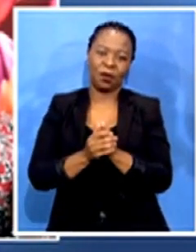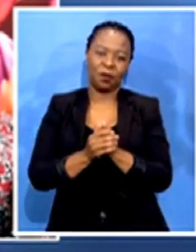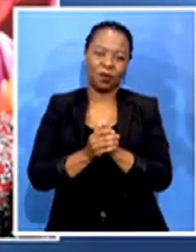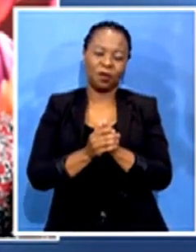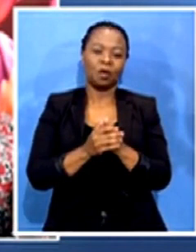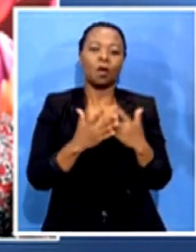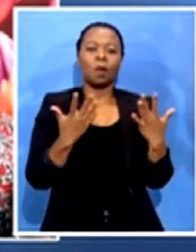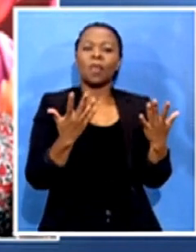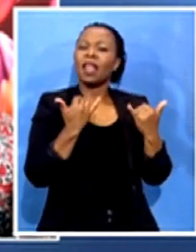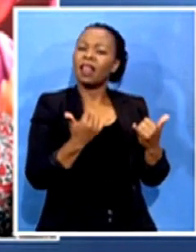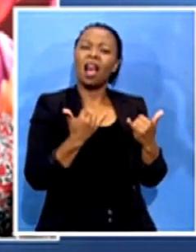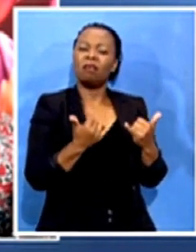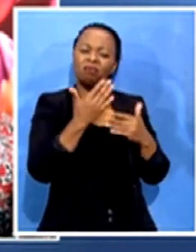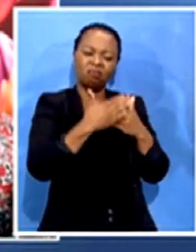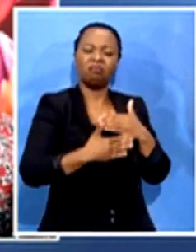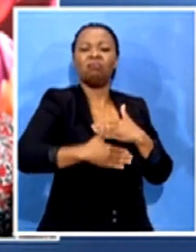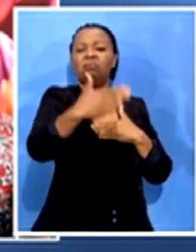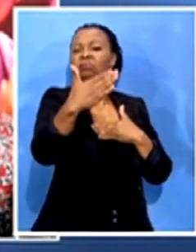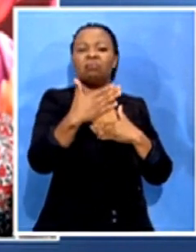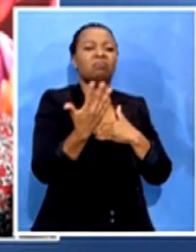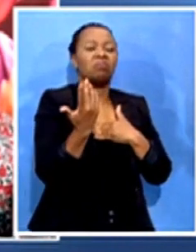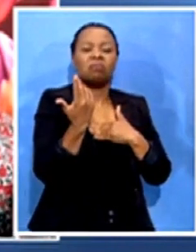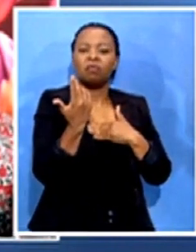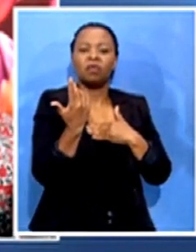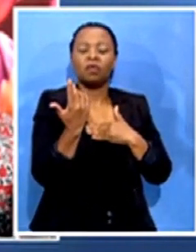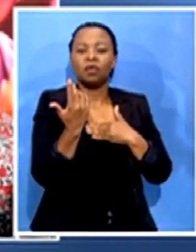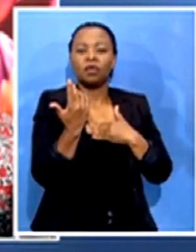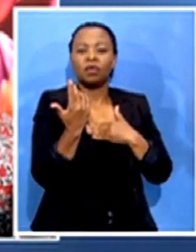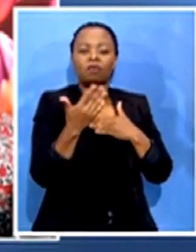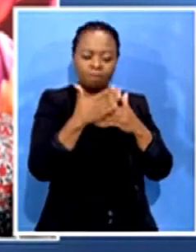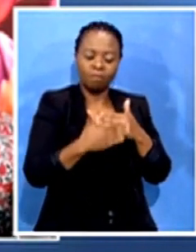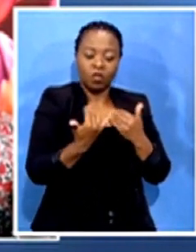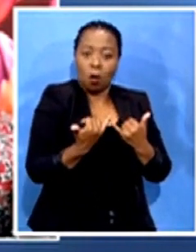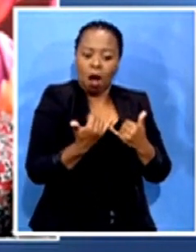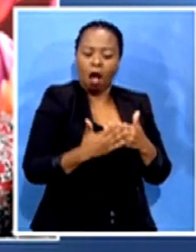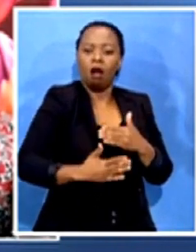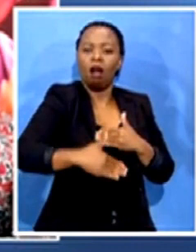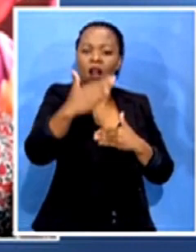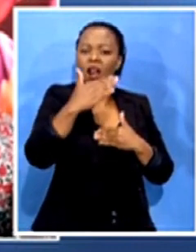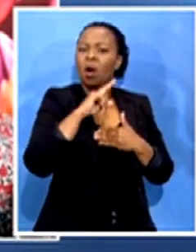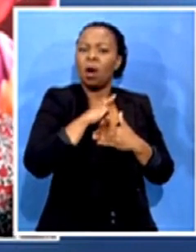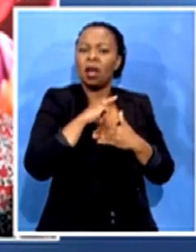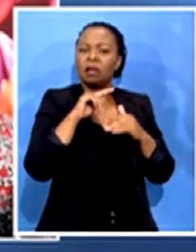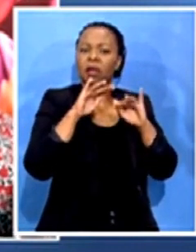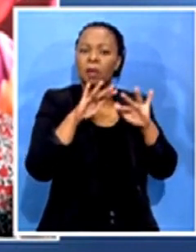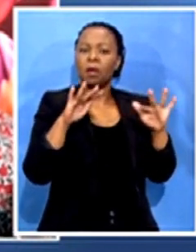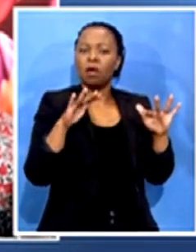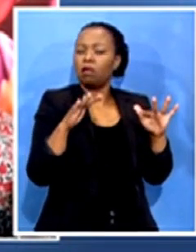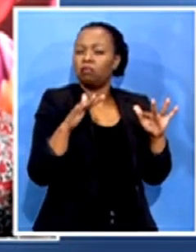in terms of just allaying the fears of those nearly a million people